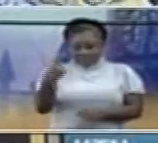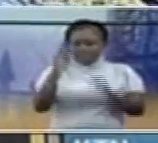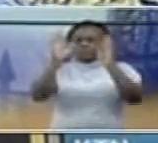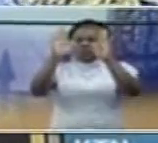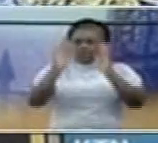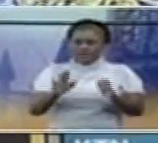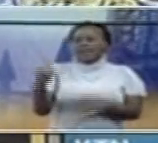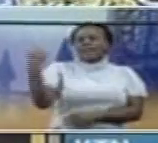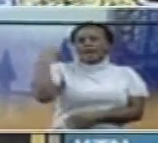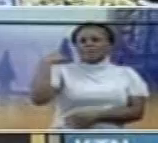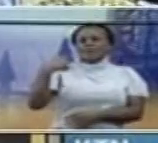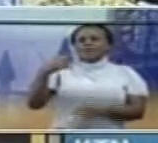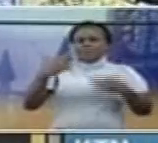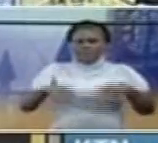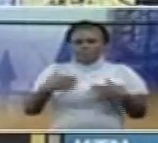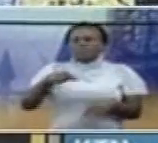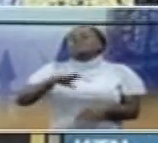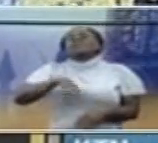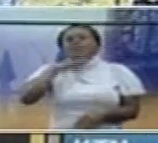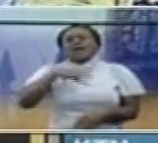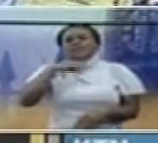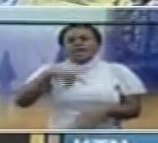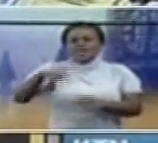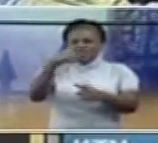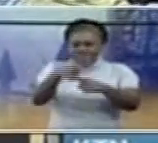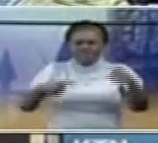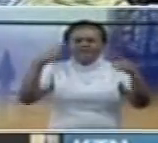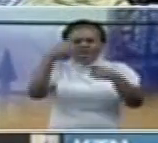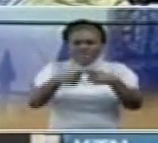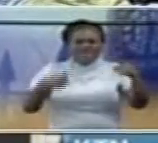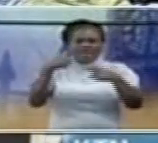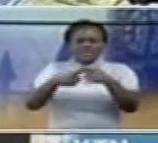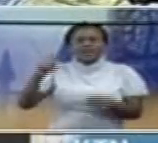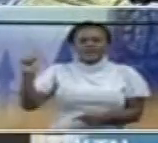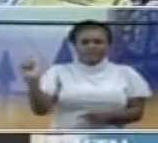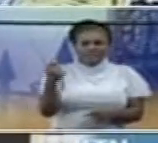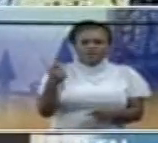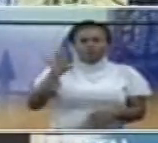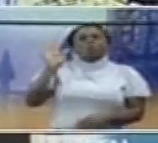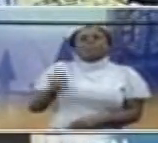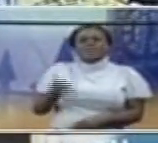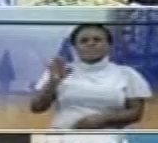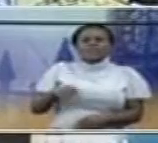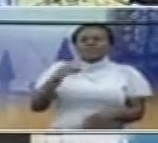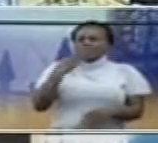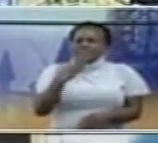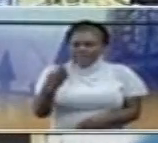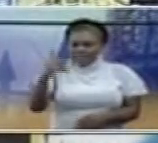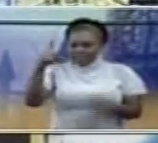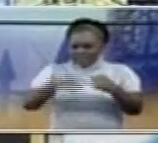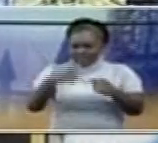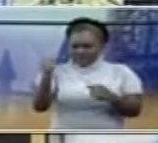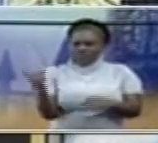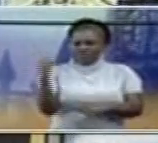the first and most important figure is the number of people who are dying every year in this country, number of people being women. In 365